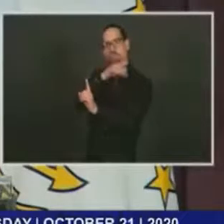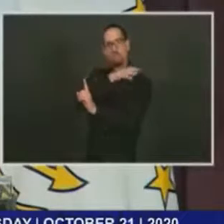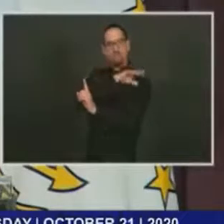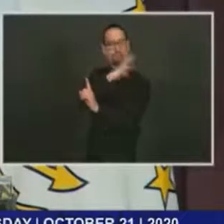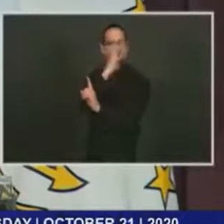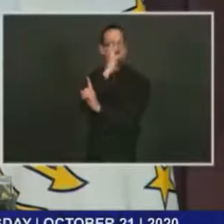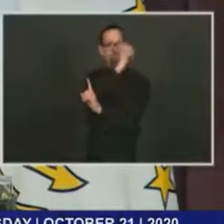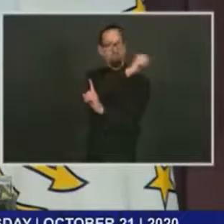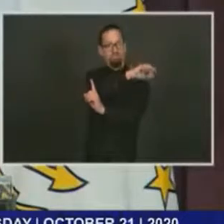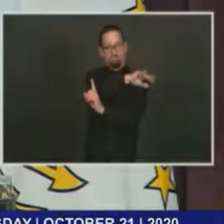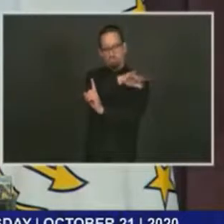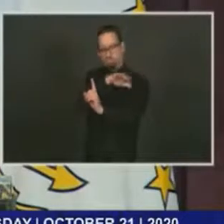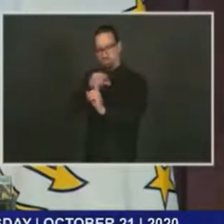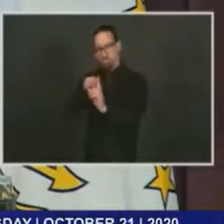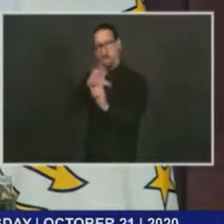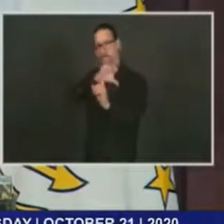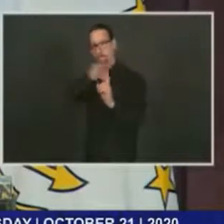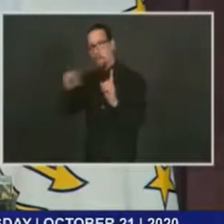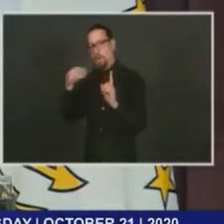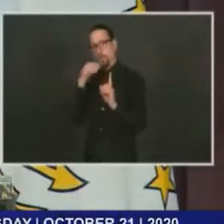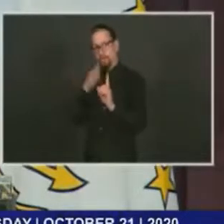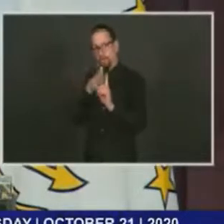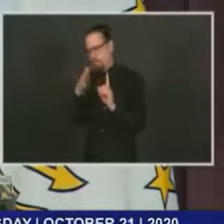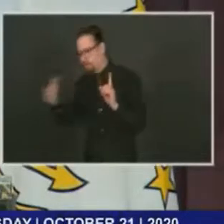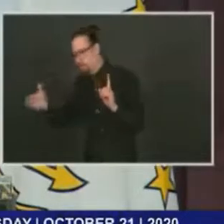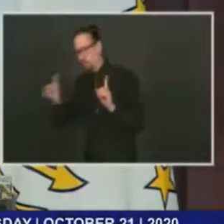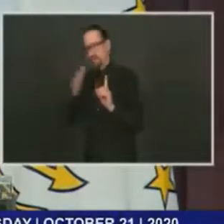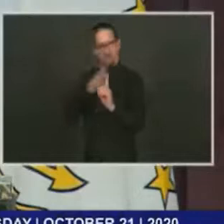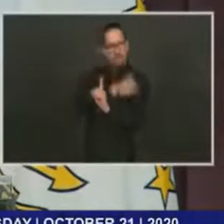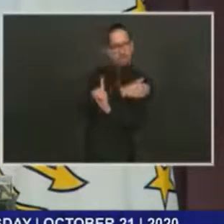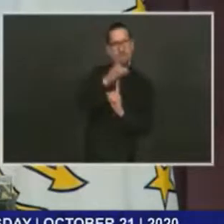small, celebrate with the people you live with, and stay local.